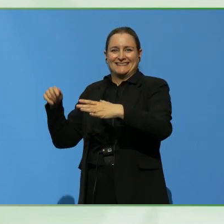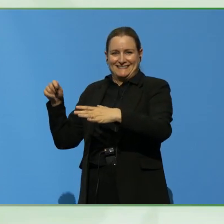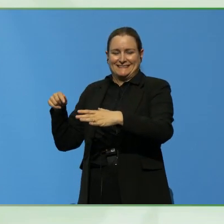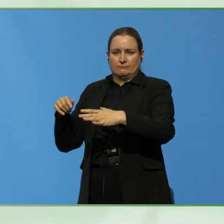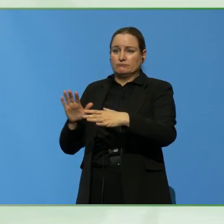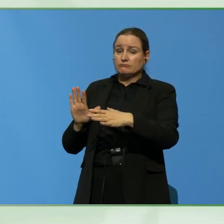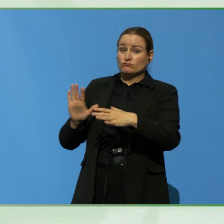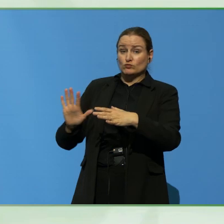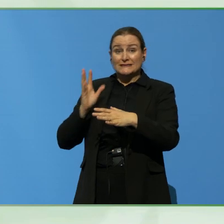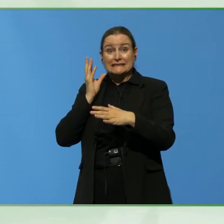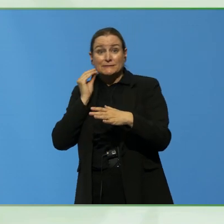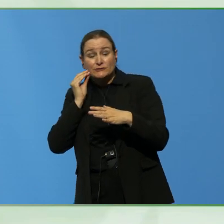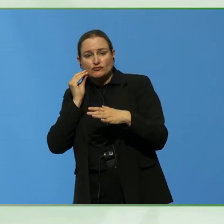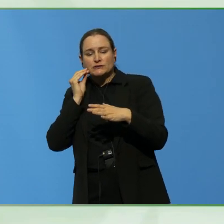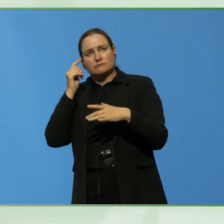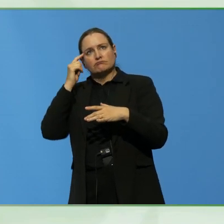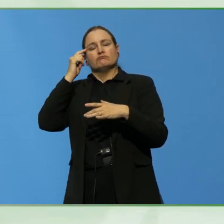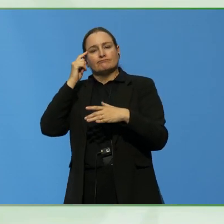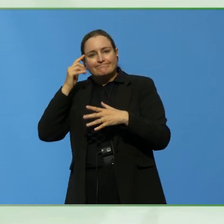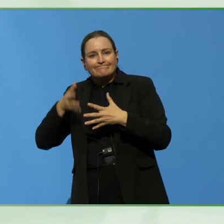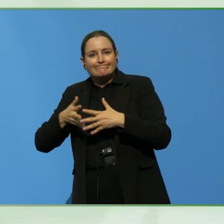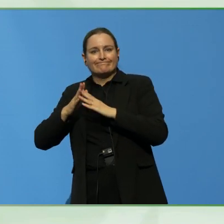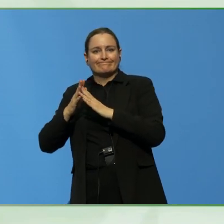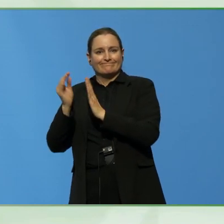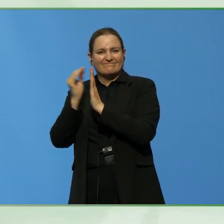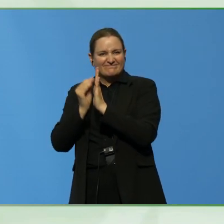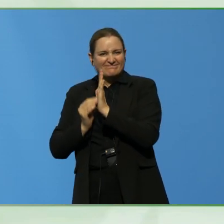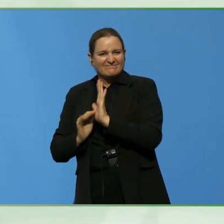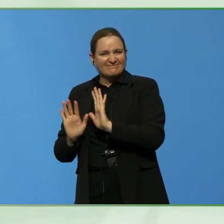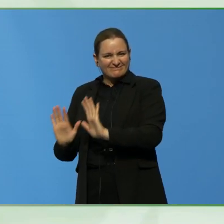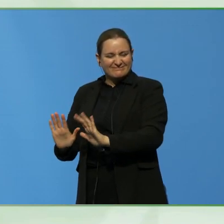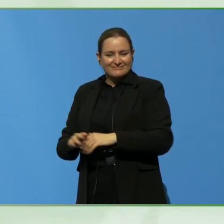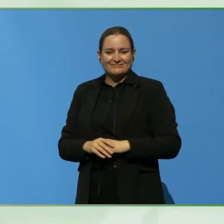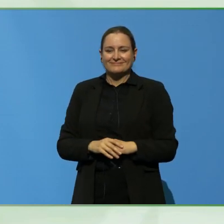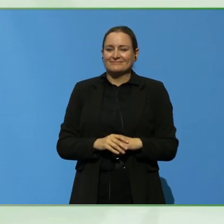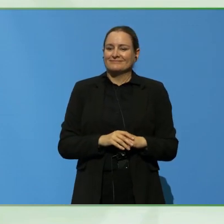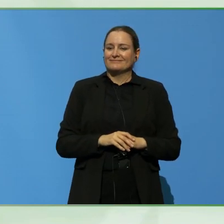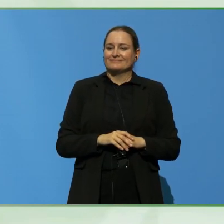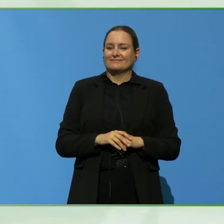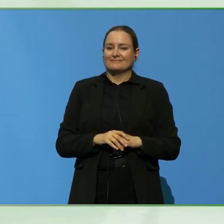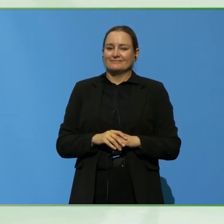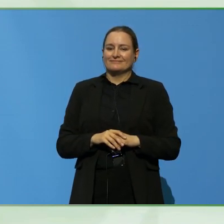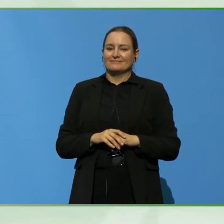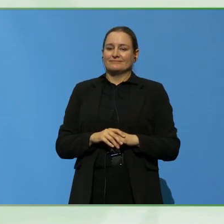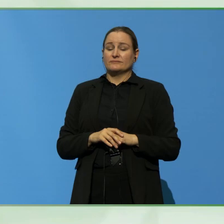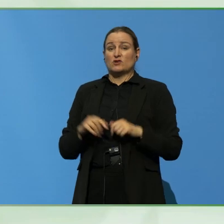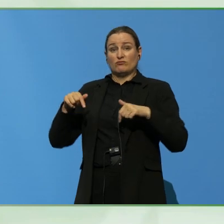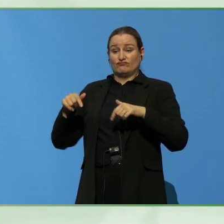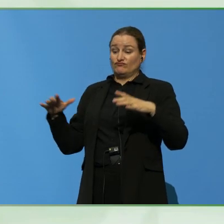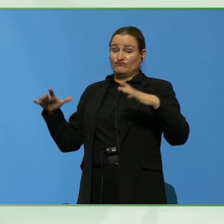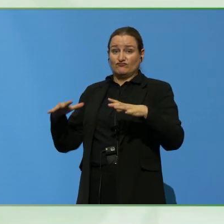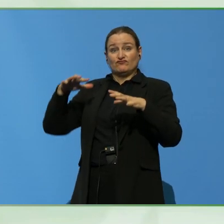concretely, Nandilab, it's an ecosystem. As I said, that it's first of all an